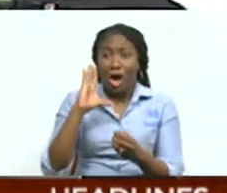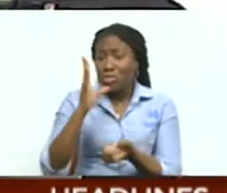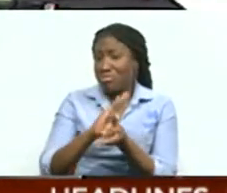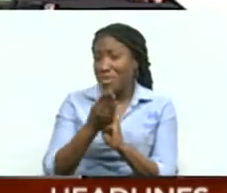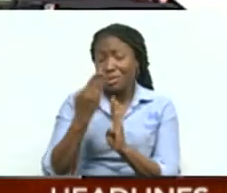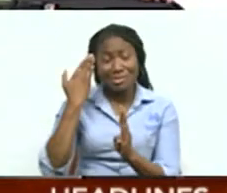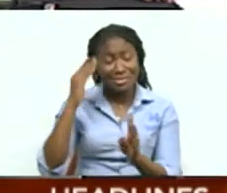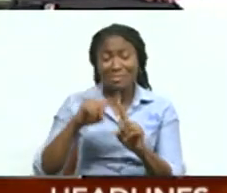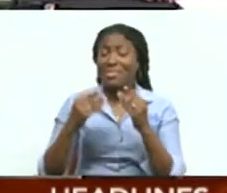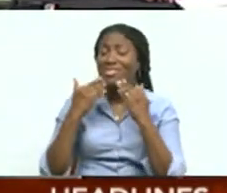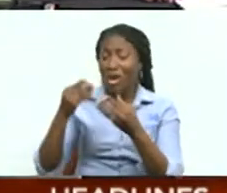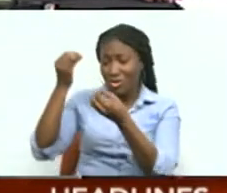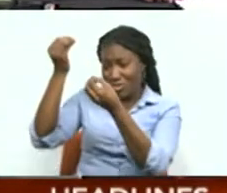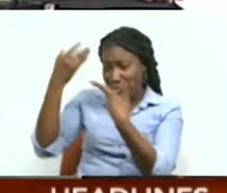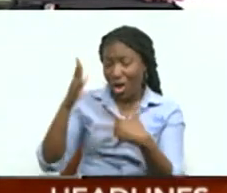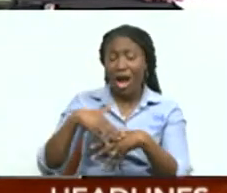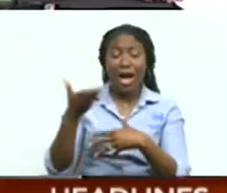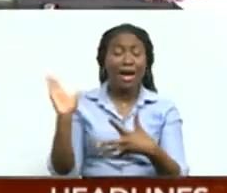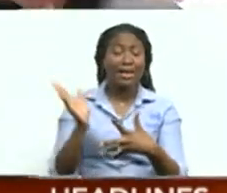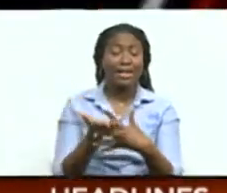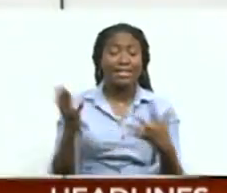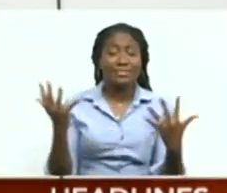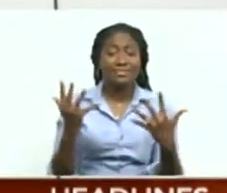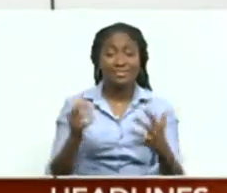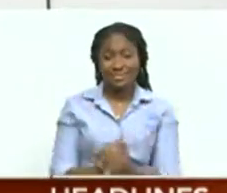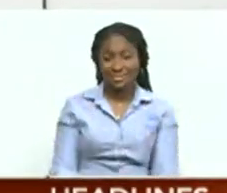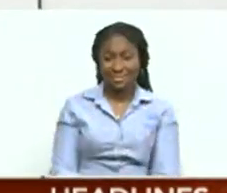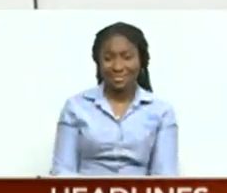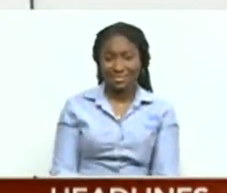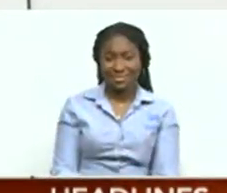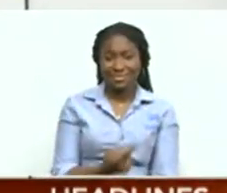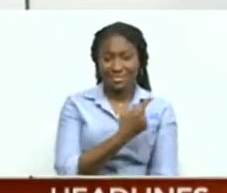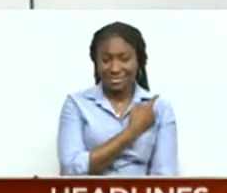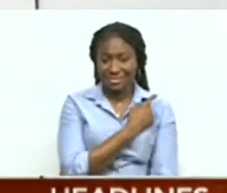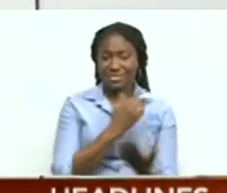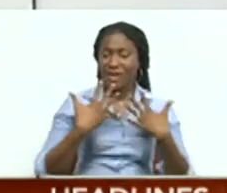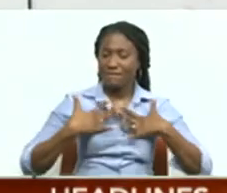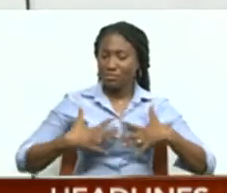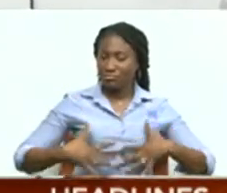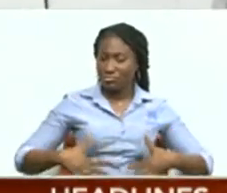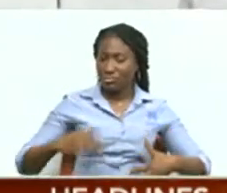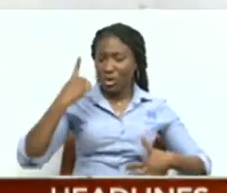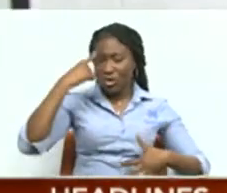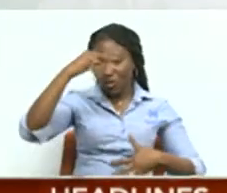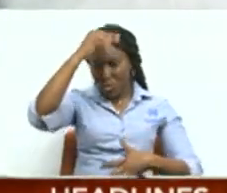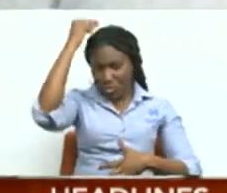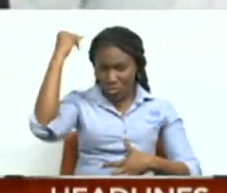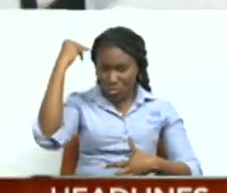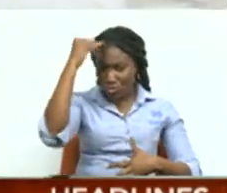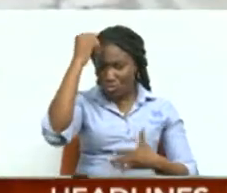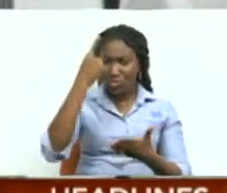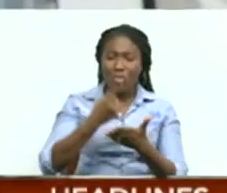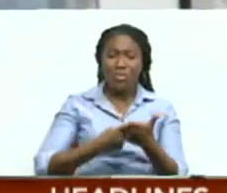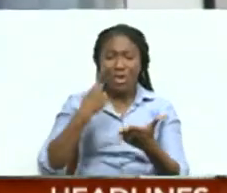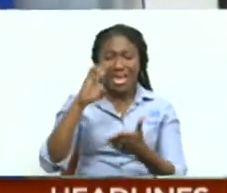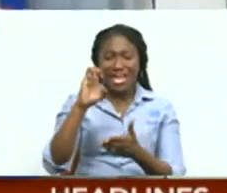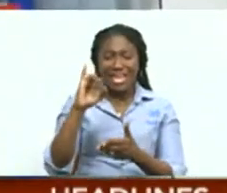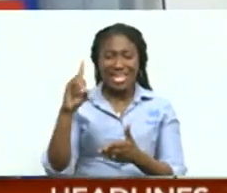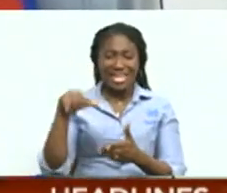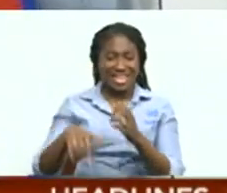All right, thank you so much, Colleen. Well, still to come in the news, modest and fashionable, we take a look at what's wearing for Eid this